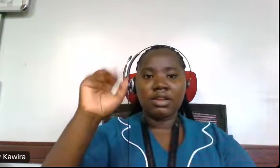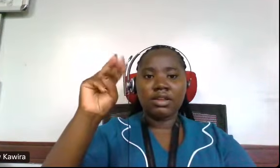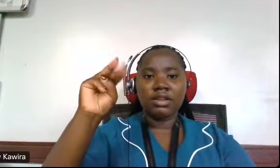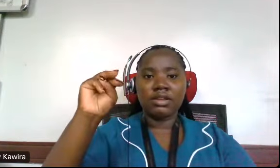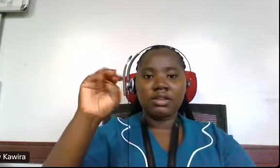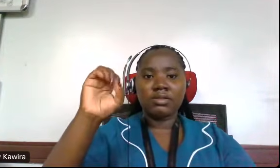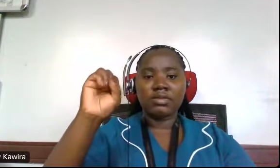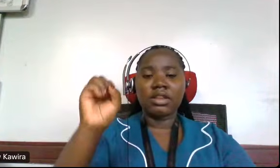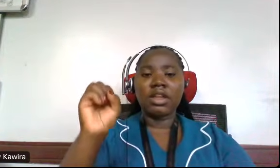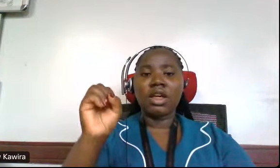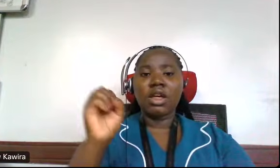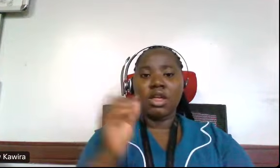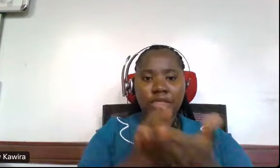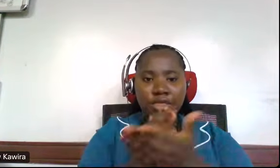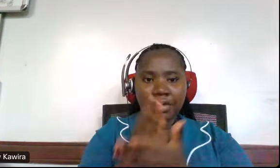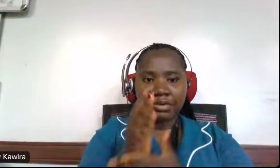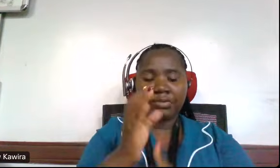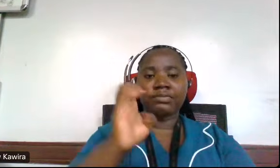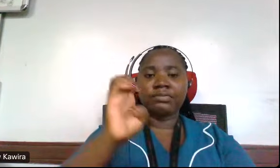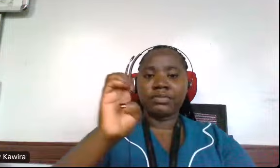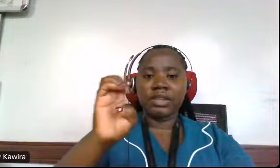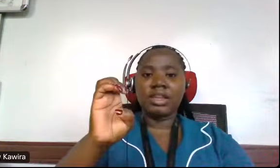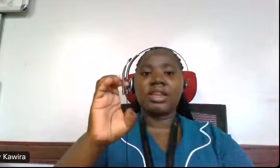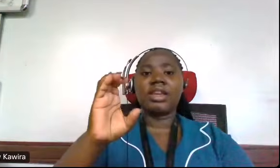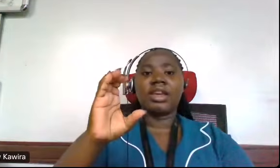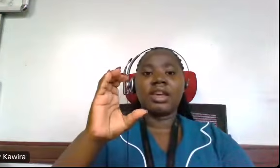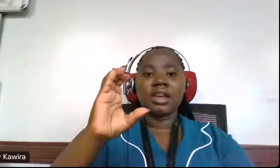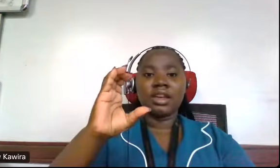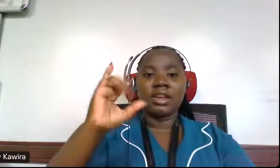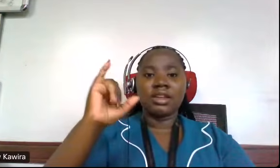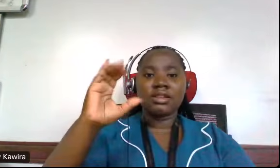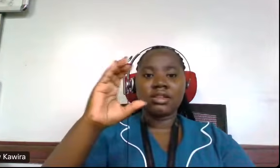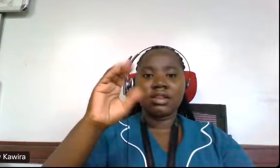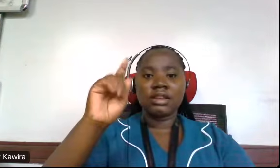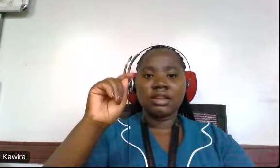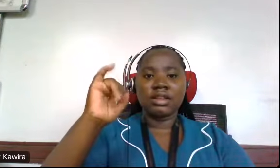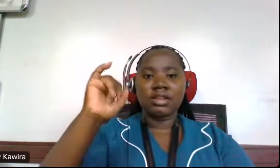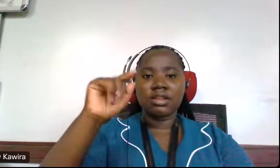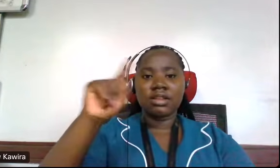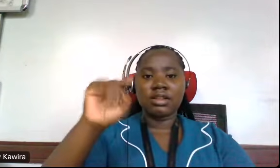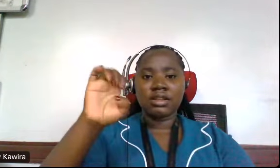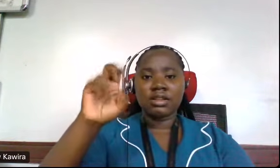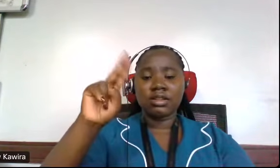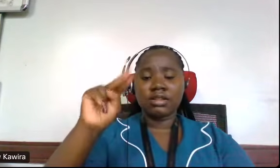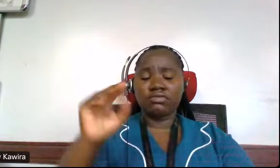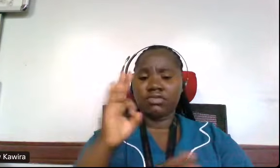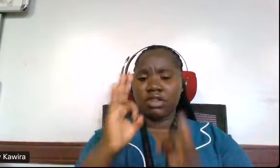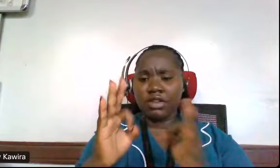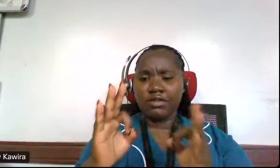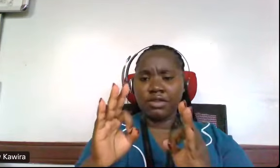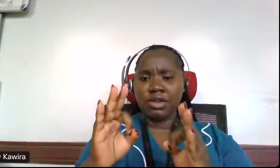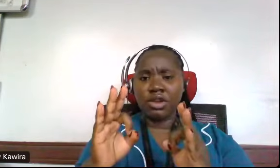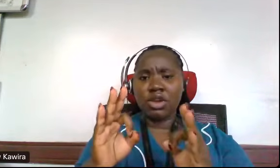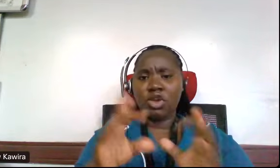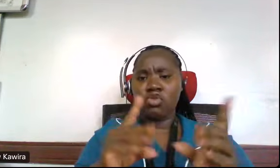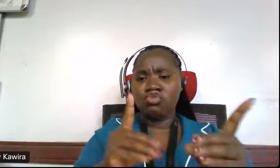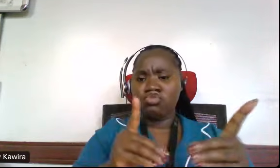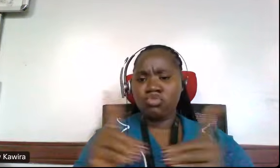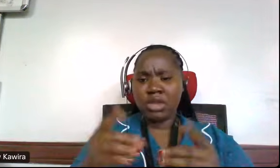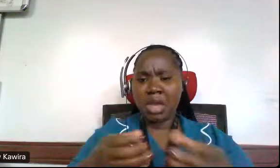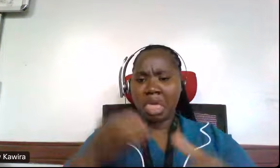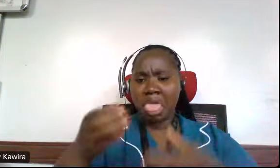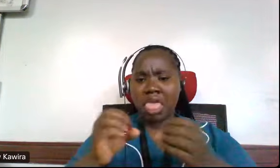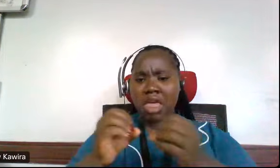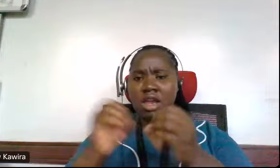etims.kra.go.ke. However, if you're not making any sales or you're not providing any services, you're just purely